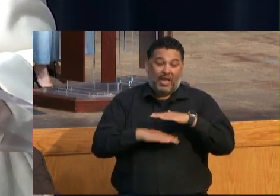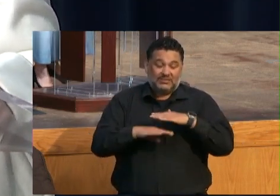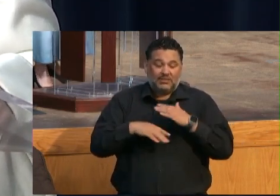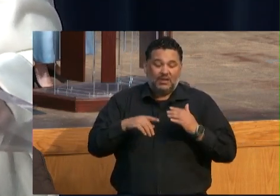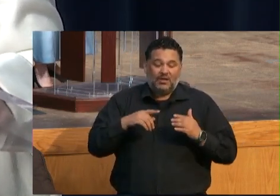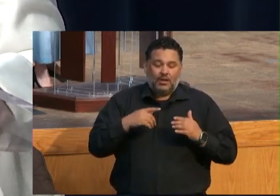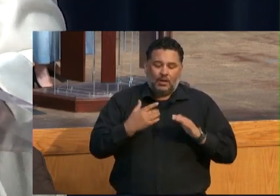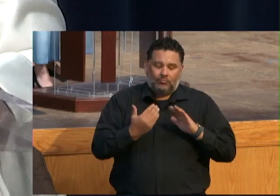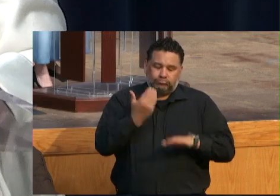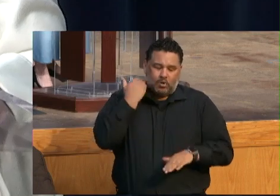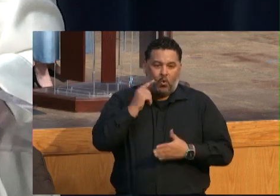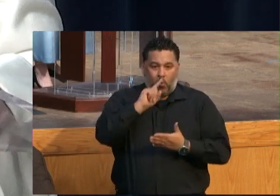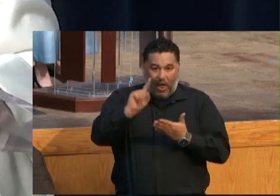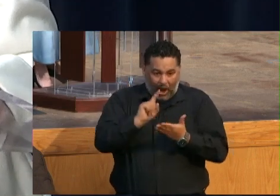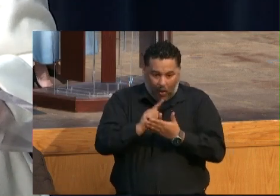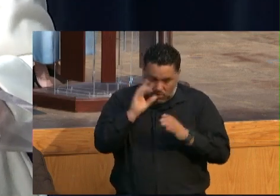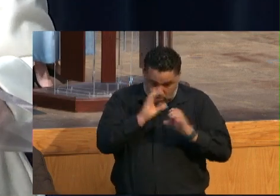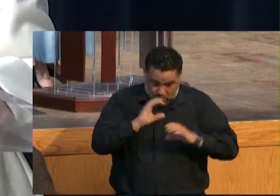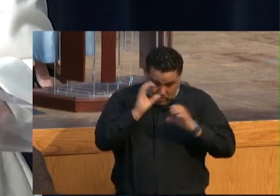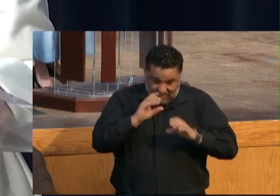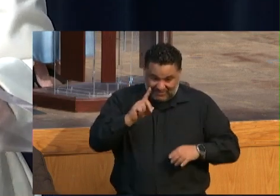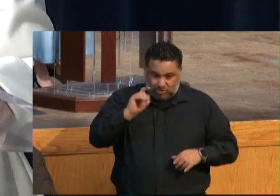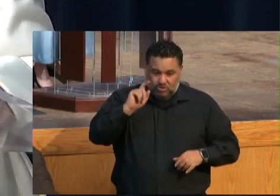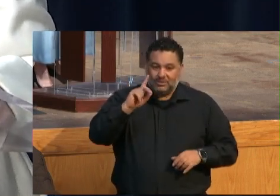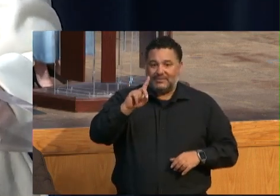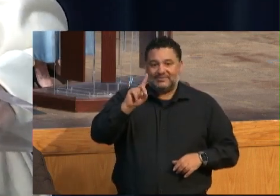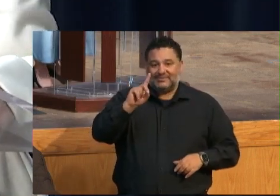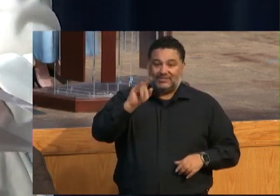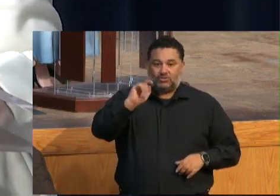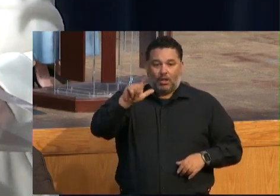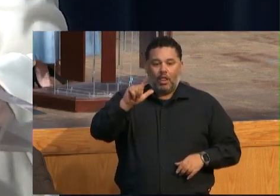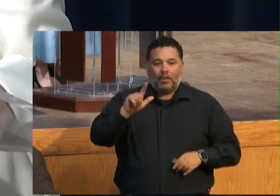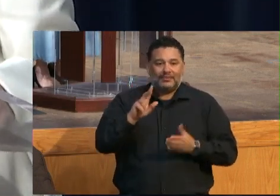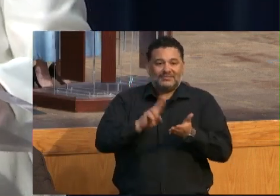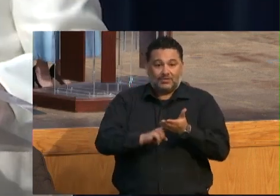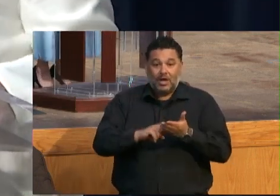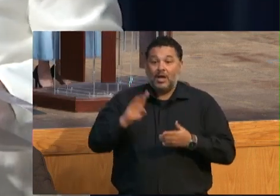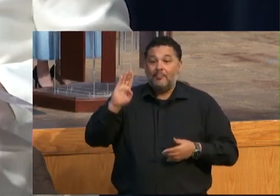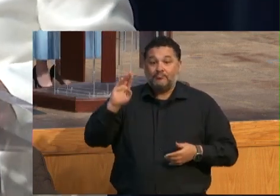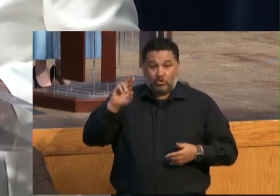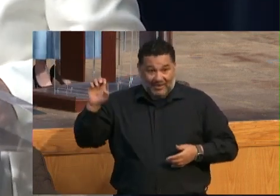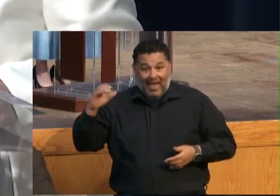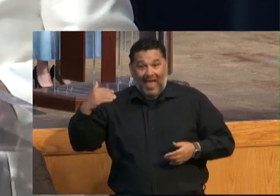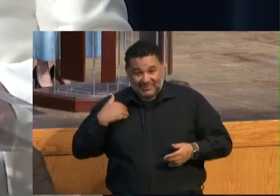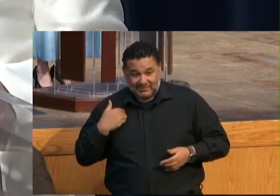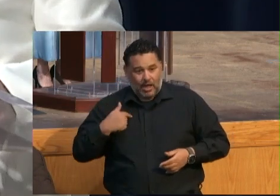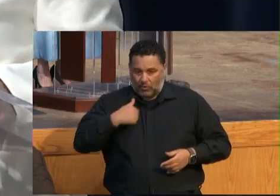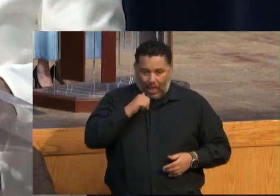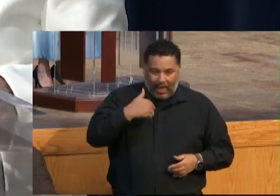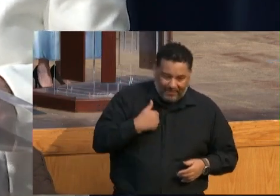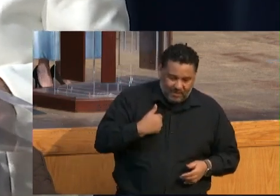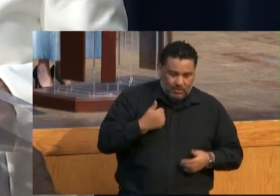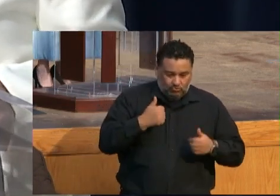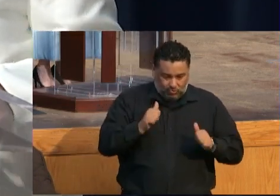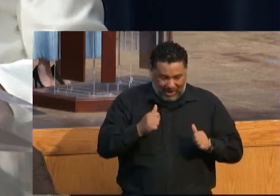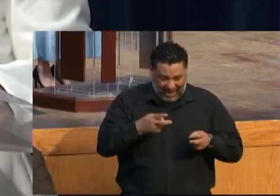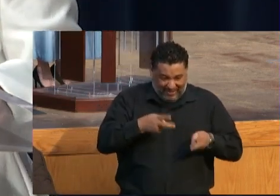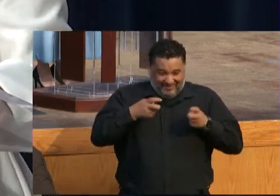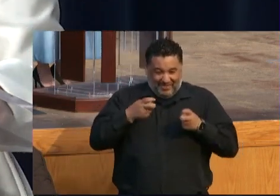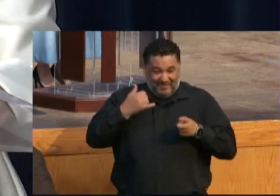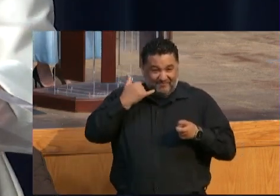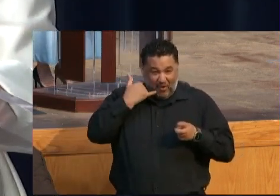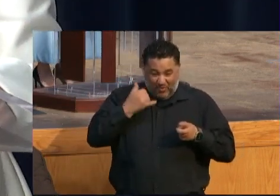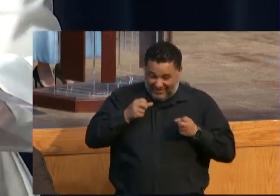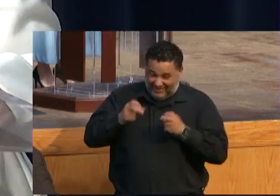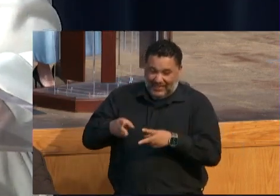find my digital signature on my computer because Bree has it, I don't have it, so I'm trying to get it off of my phone onto my computer.